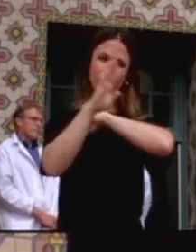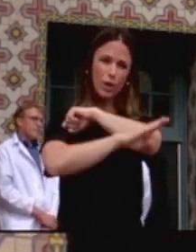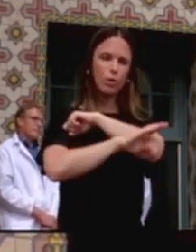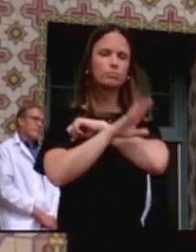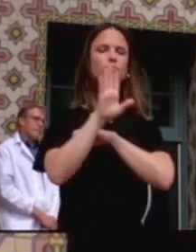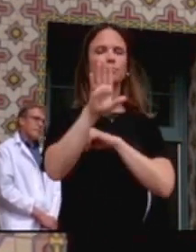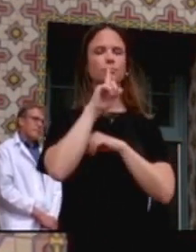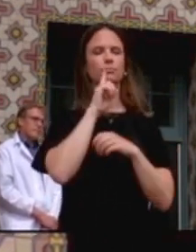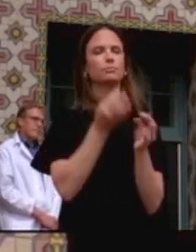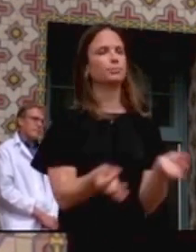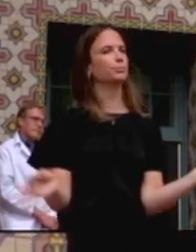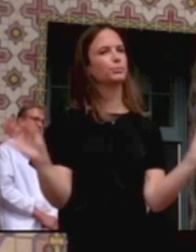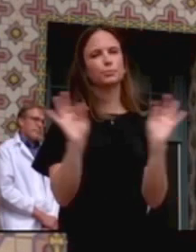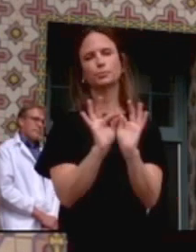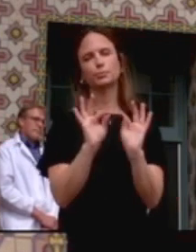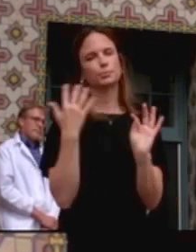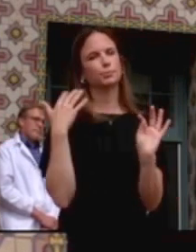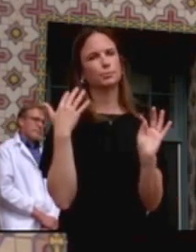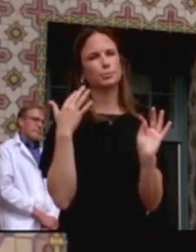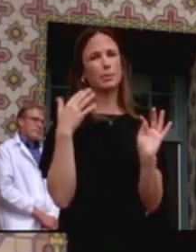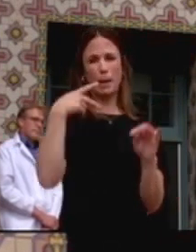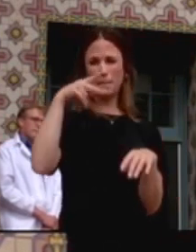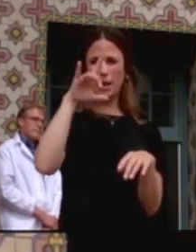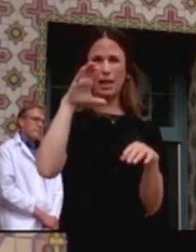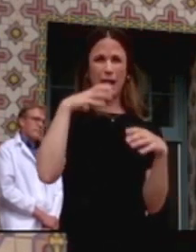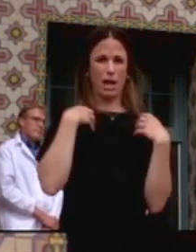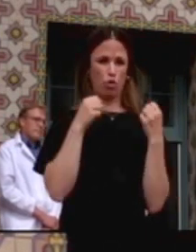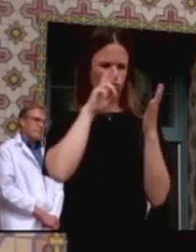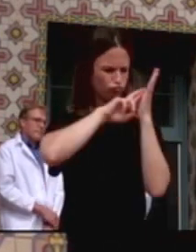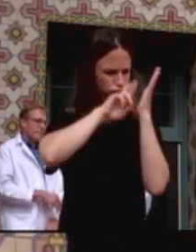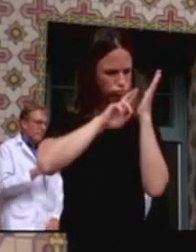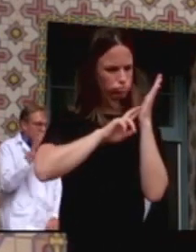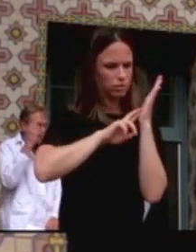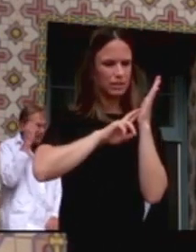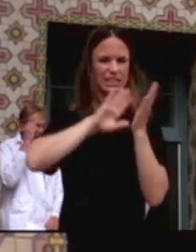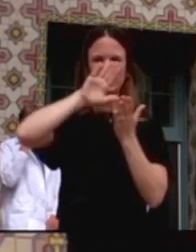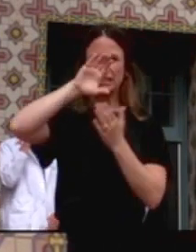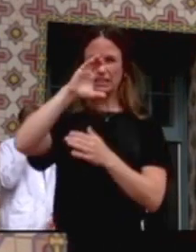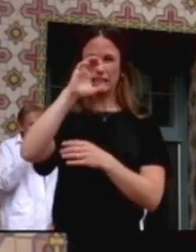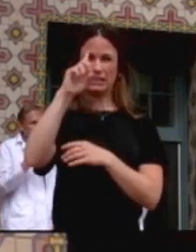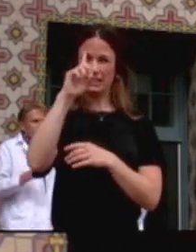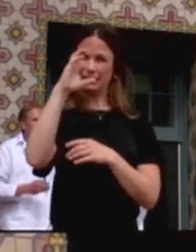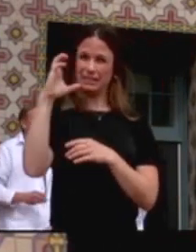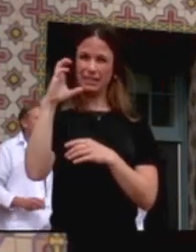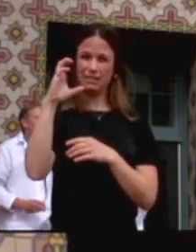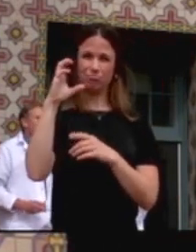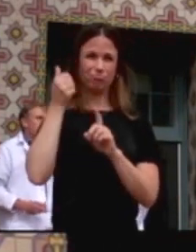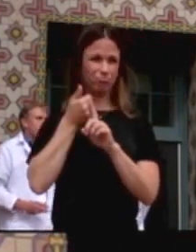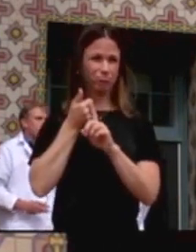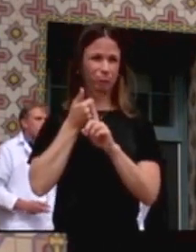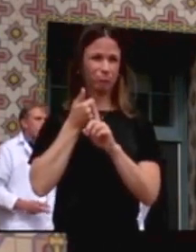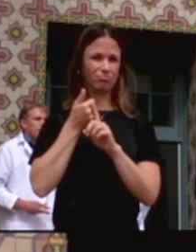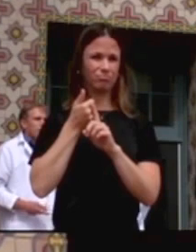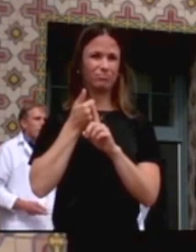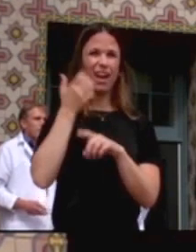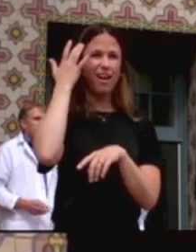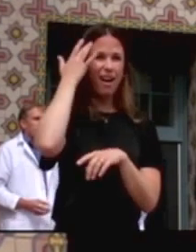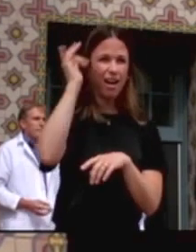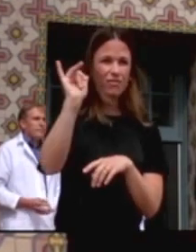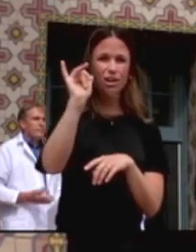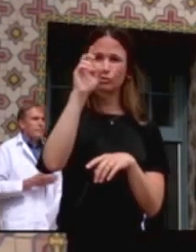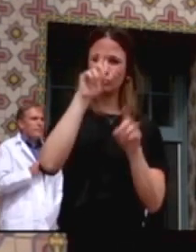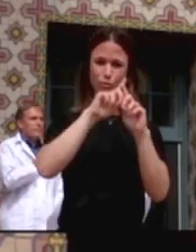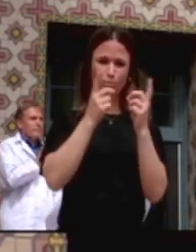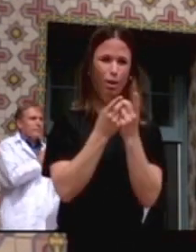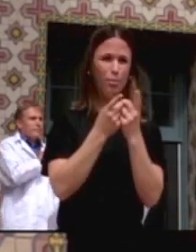is imperative. Public health researchers, the Centers for Disease Control and Prevention, the California